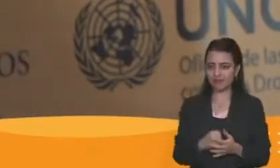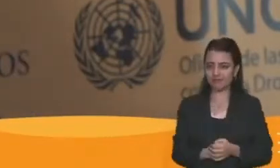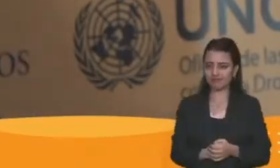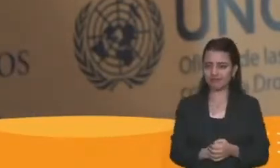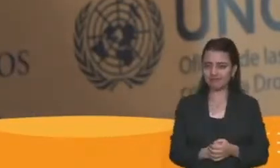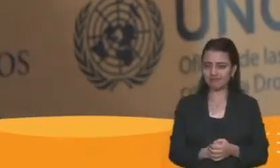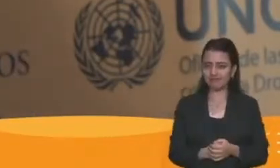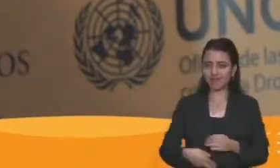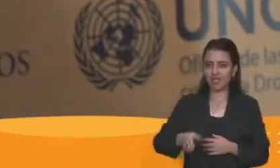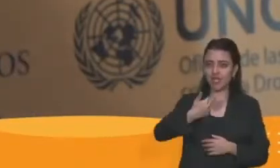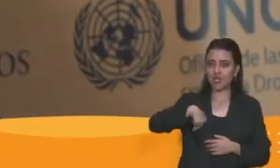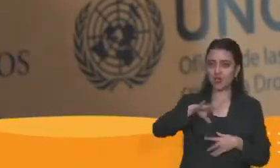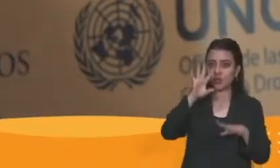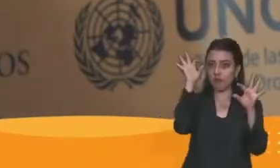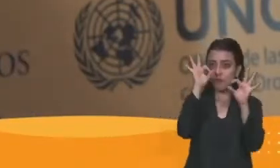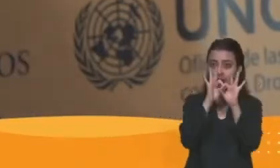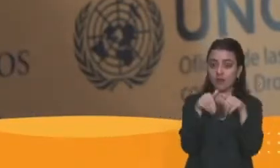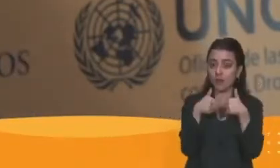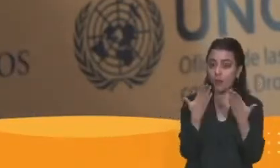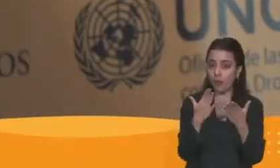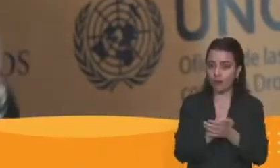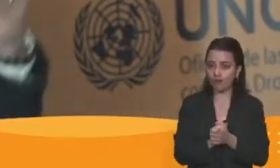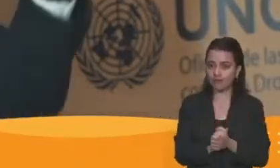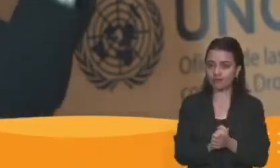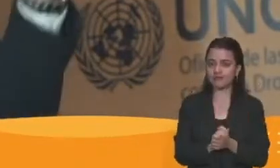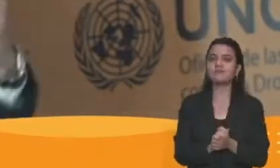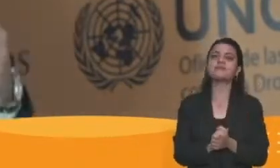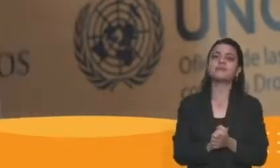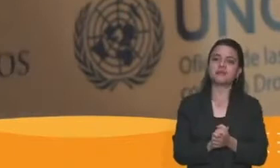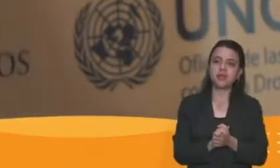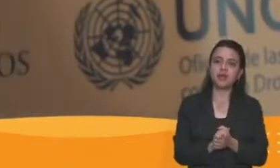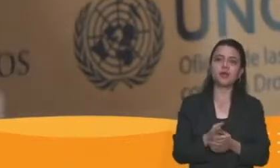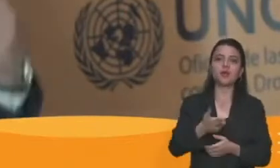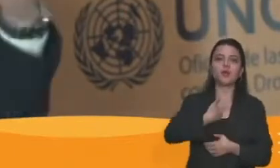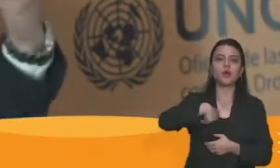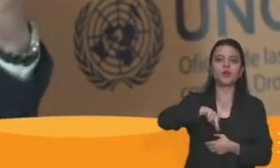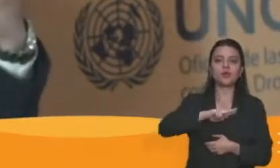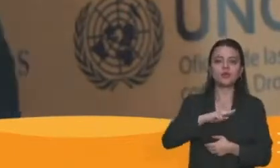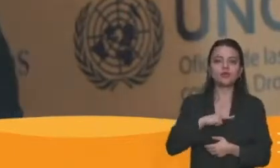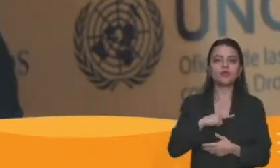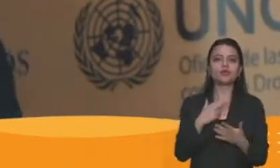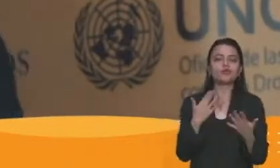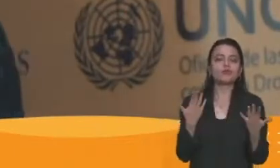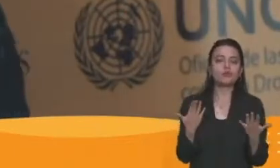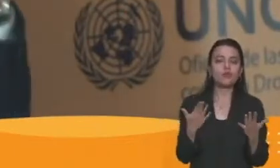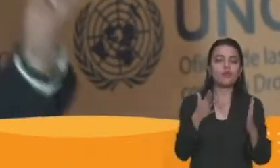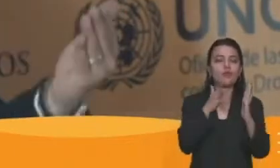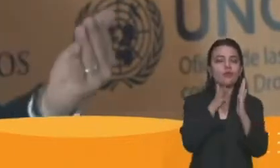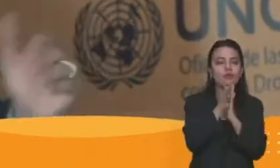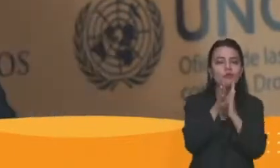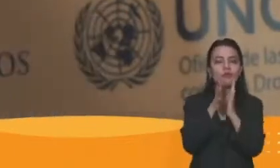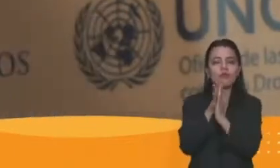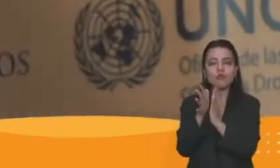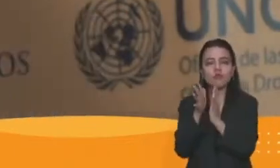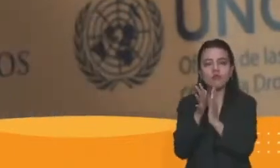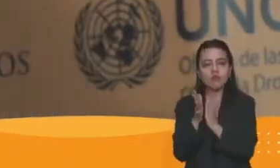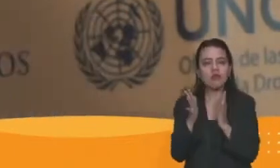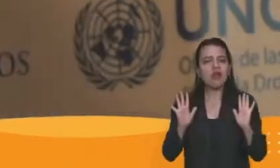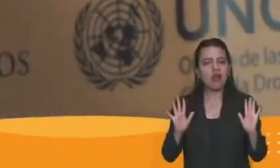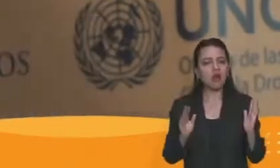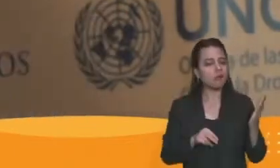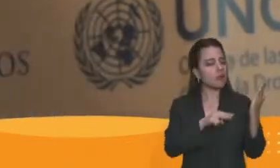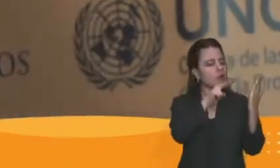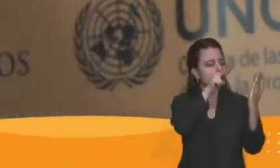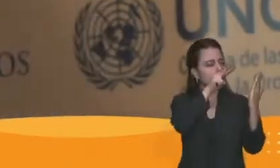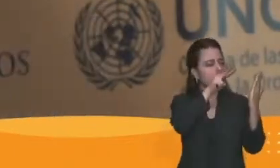they focus on. So I believe that here is worth the while mentioning that when you break down this report, the first thing is that we